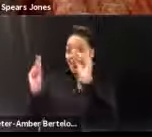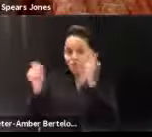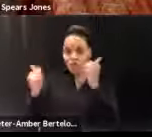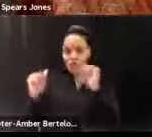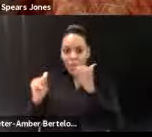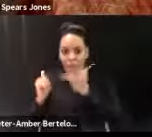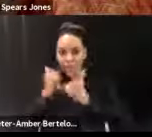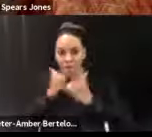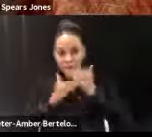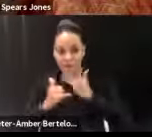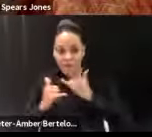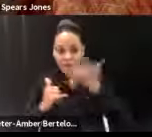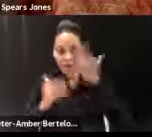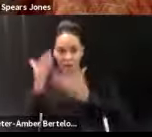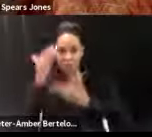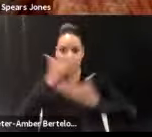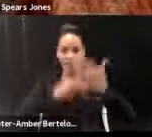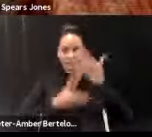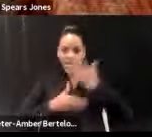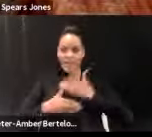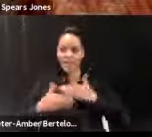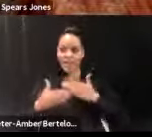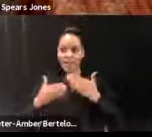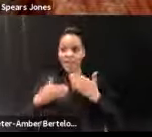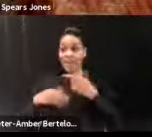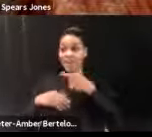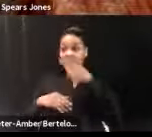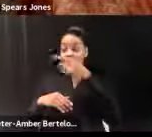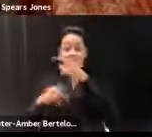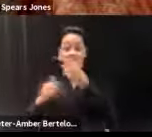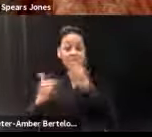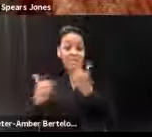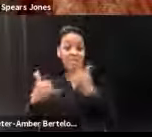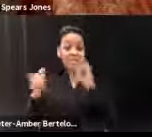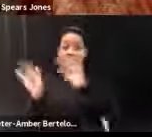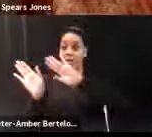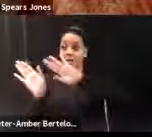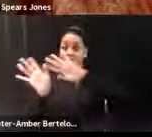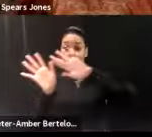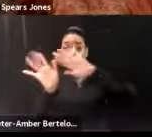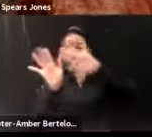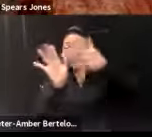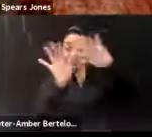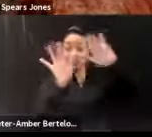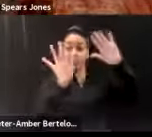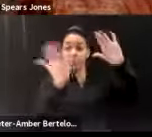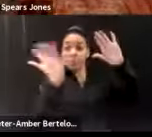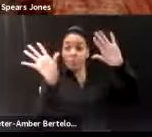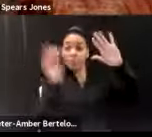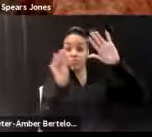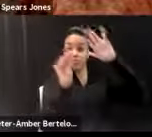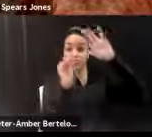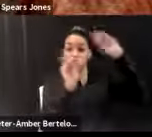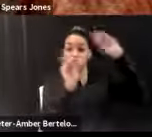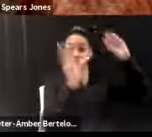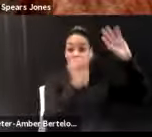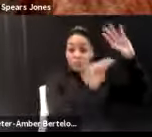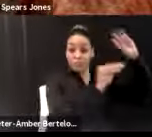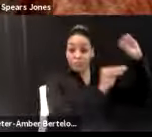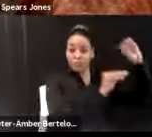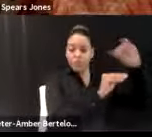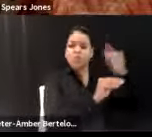as her celestial garments drag across the night sky? What if Orion could